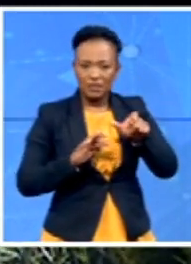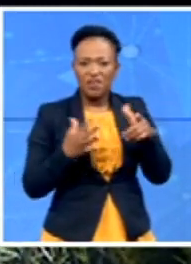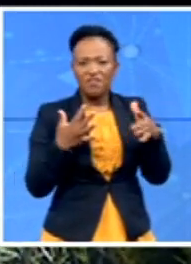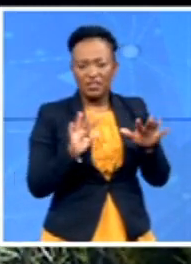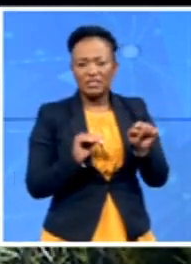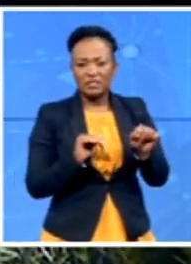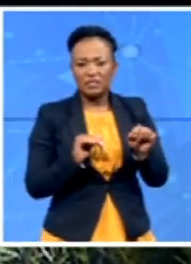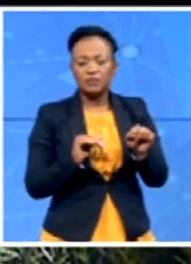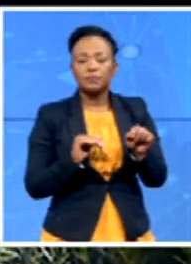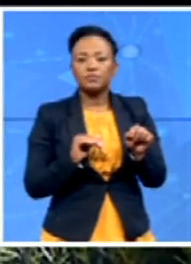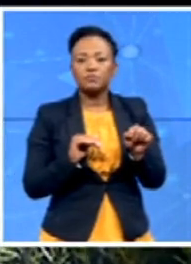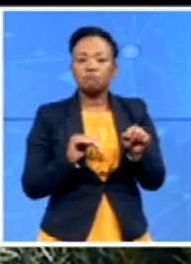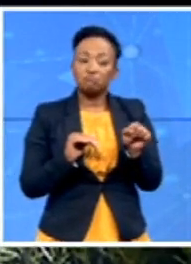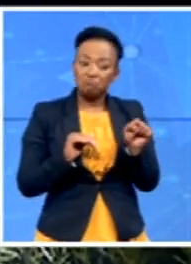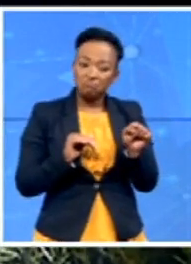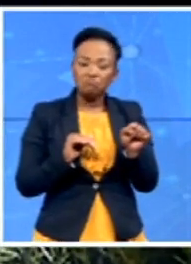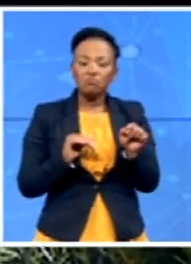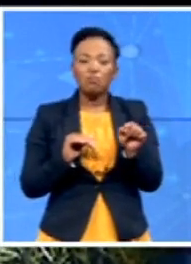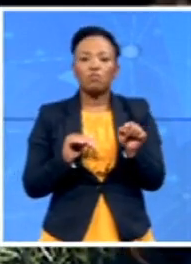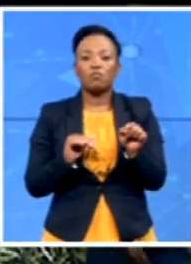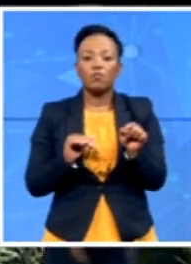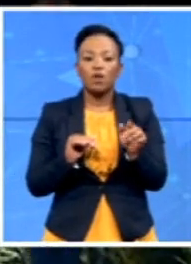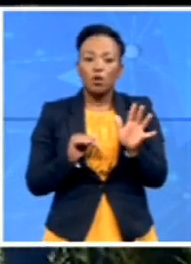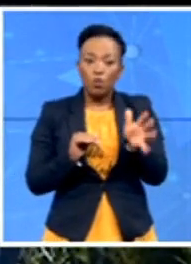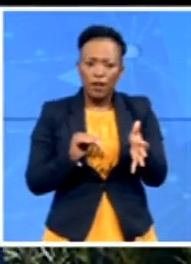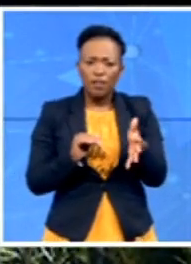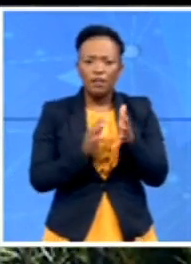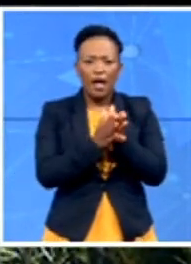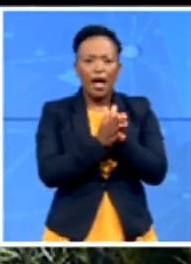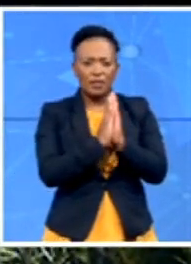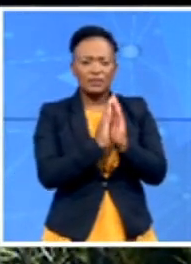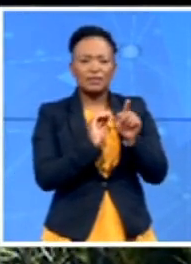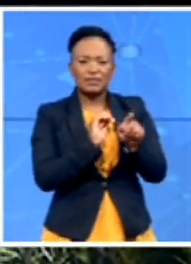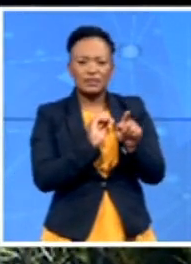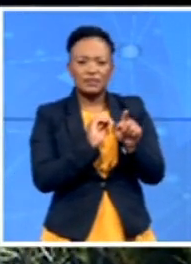or ask one of these unsuspecting young girls,